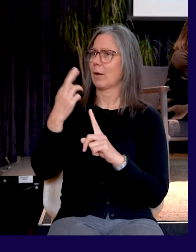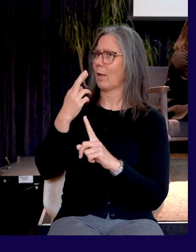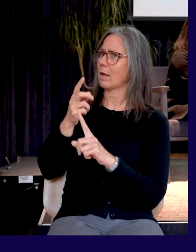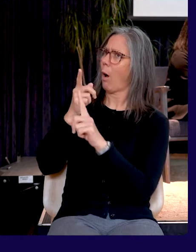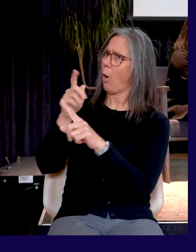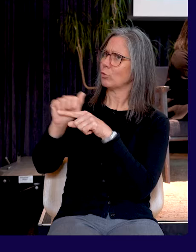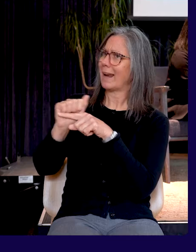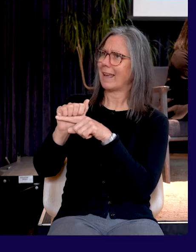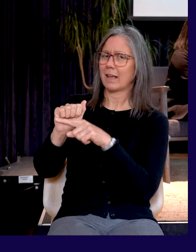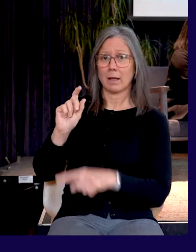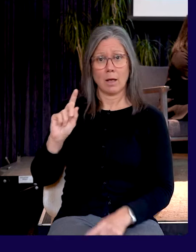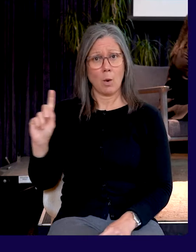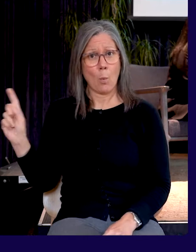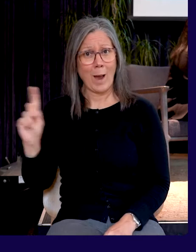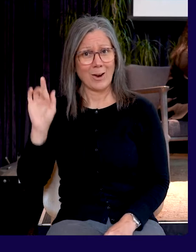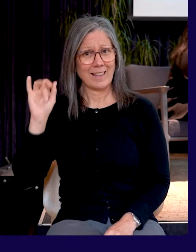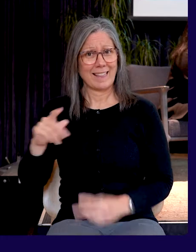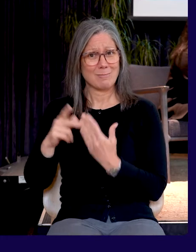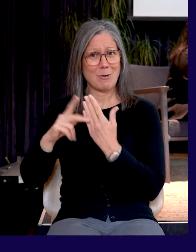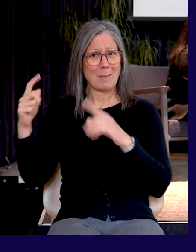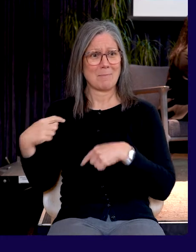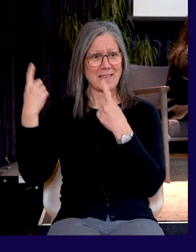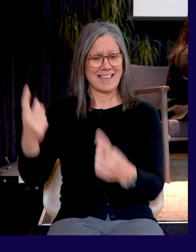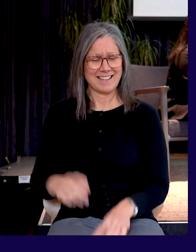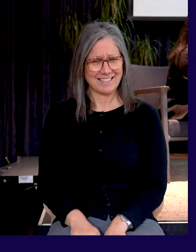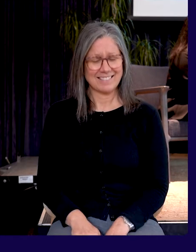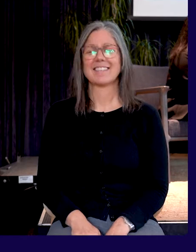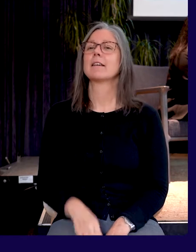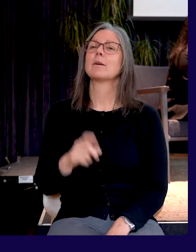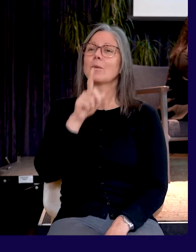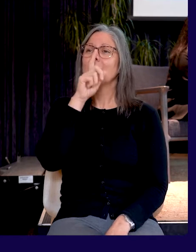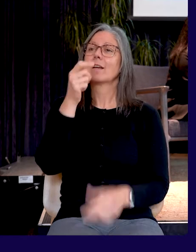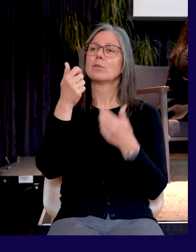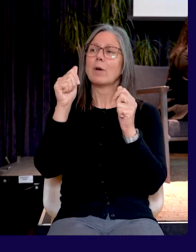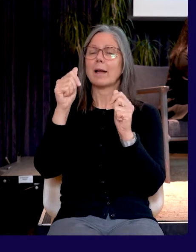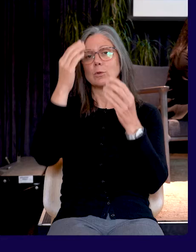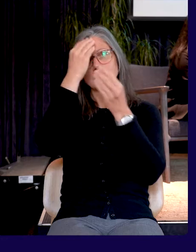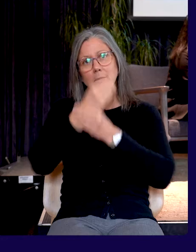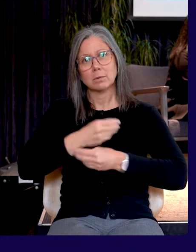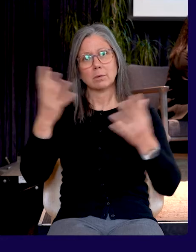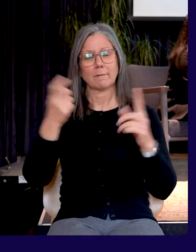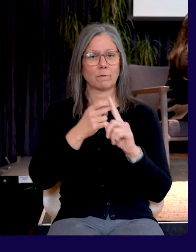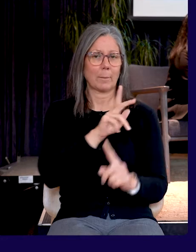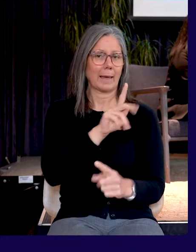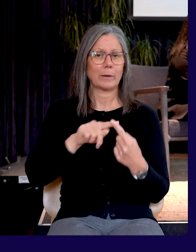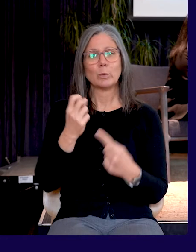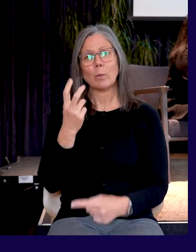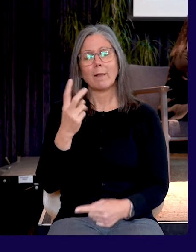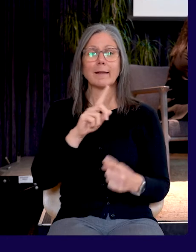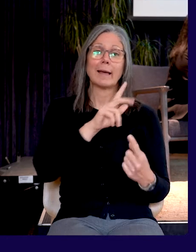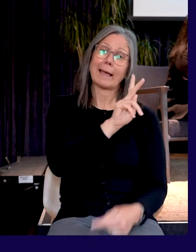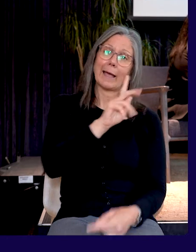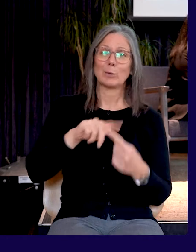does exist, they're like, where's this been all my life? And so getting the word out through the K-12 space, through the K-16